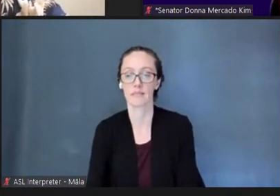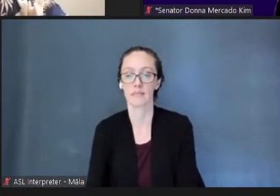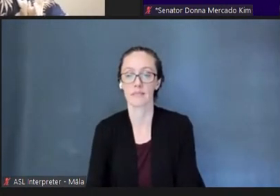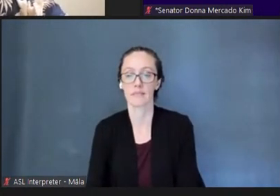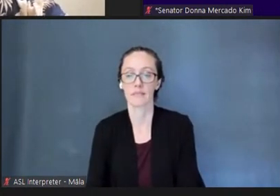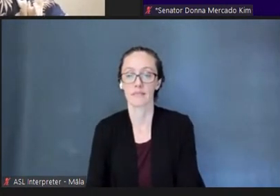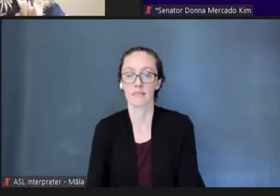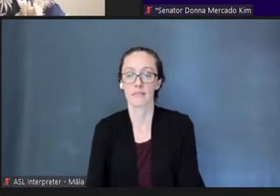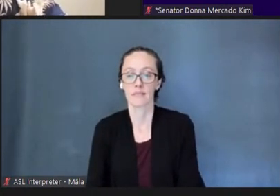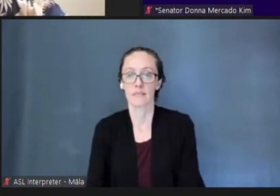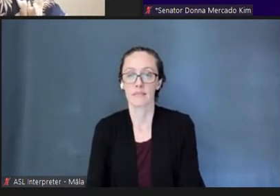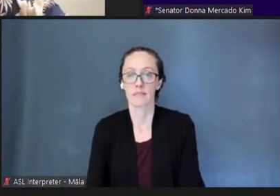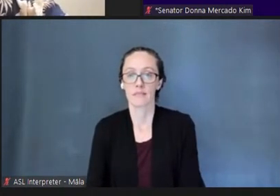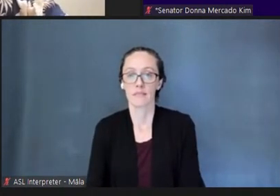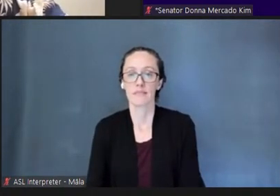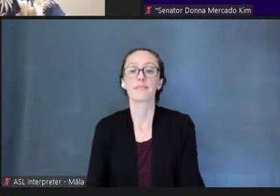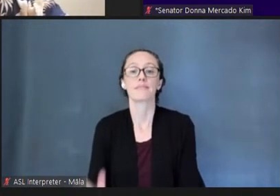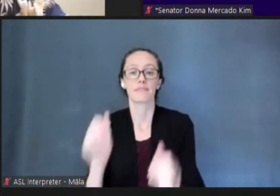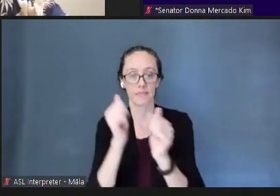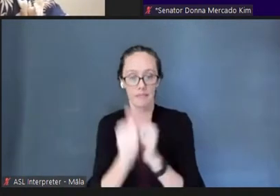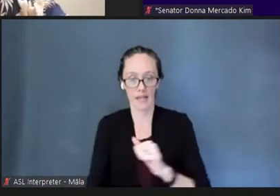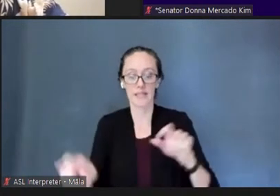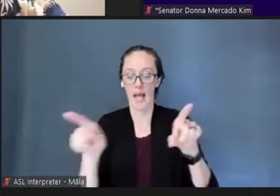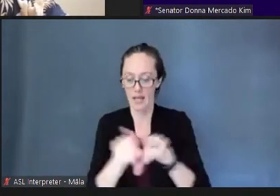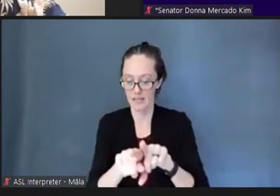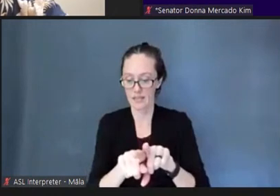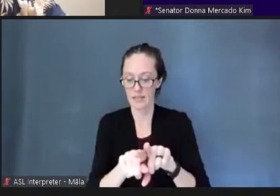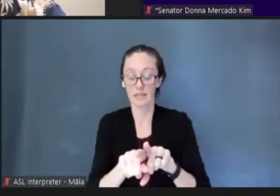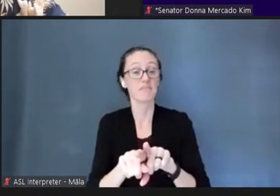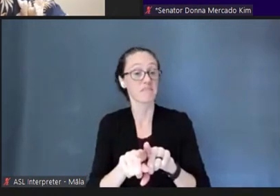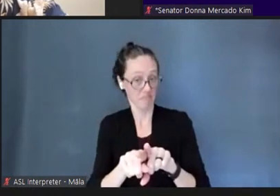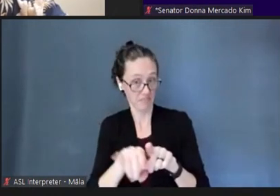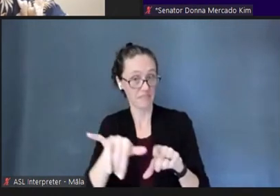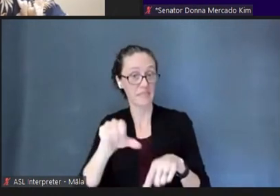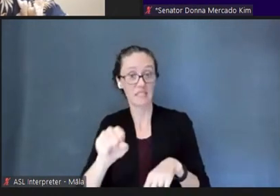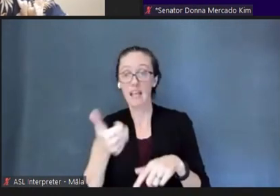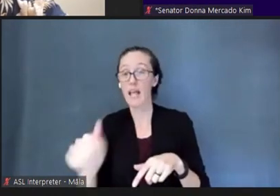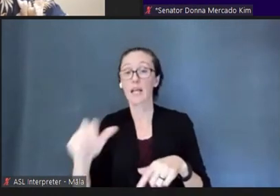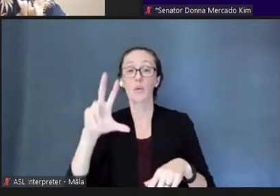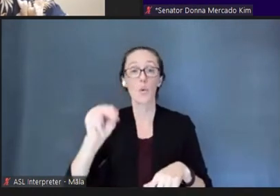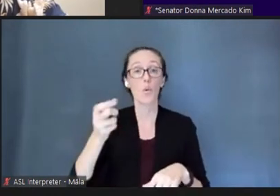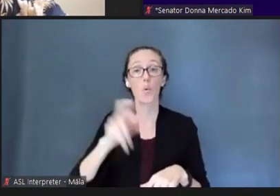1291 SD1 passing as is. Any noes or reservations?